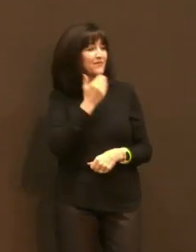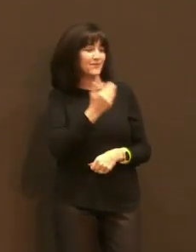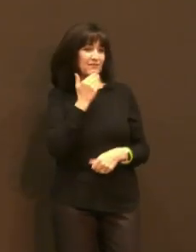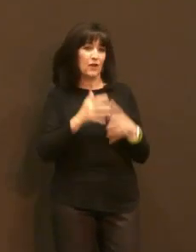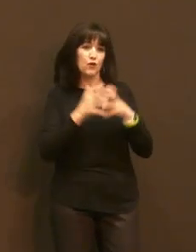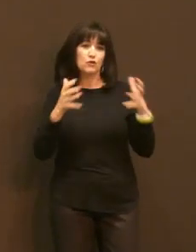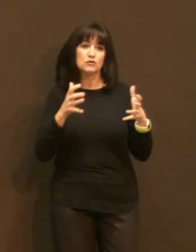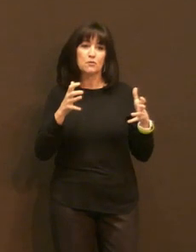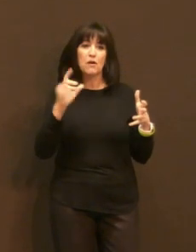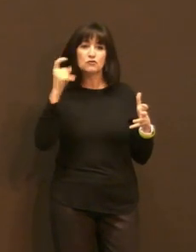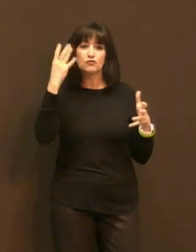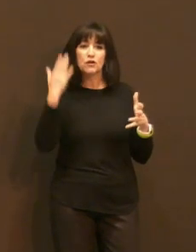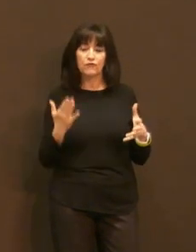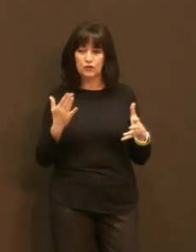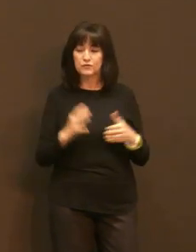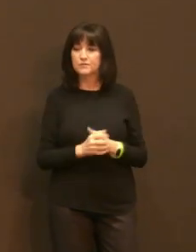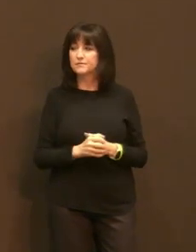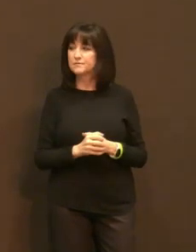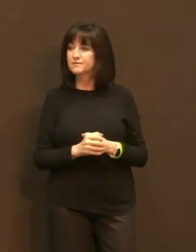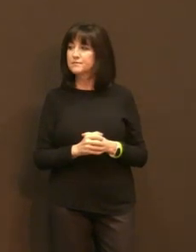Governor.